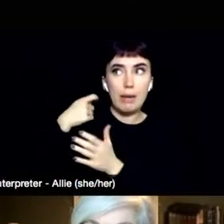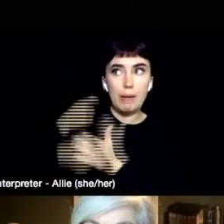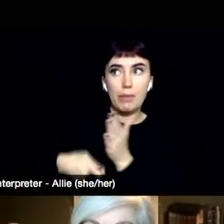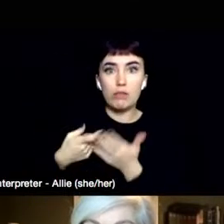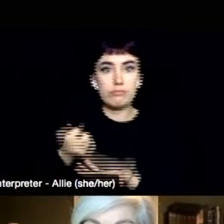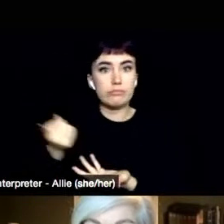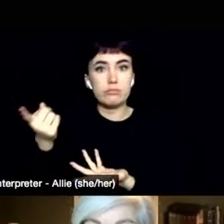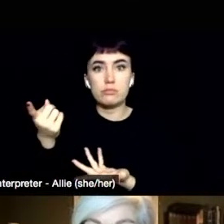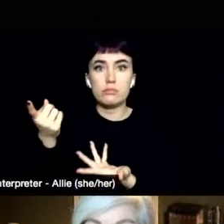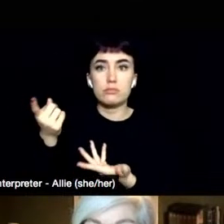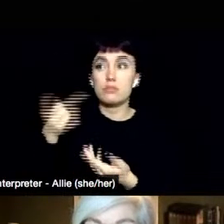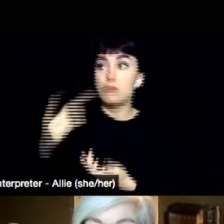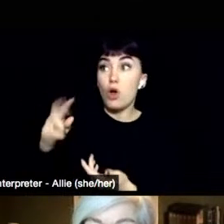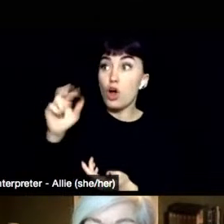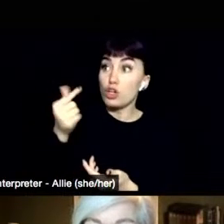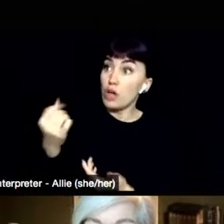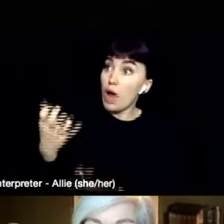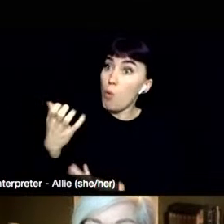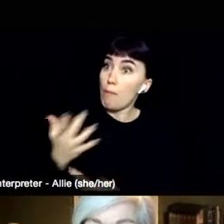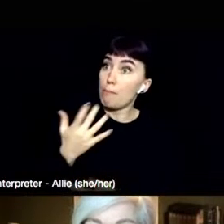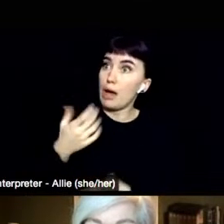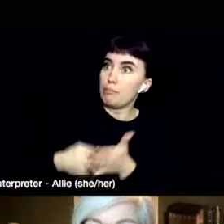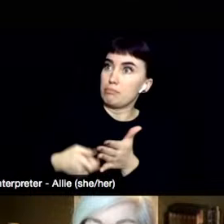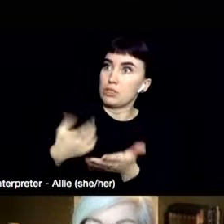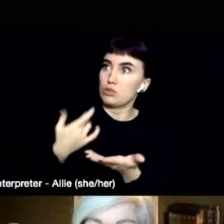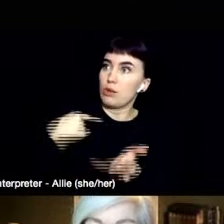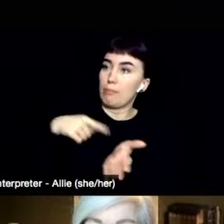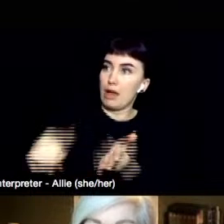telling RG&E they wanted to get bills.